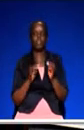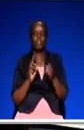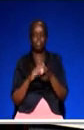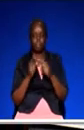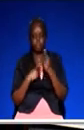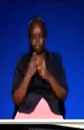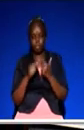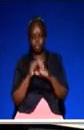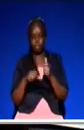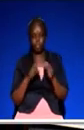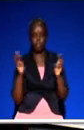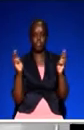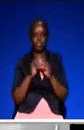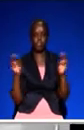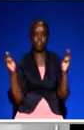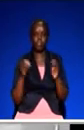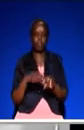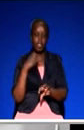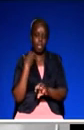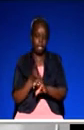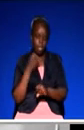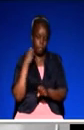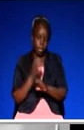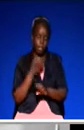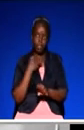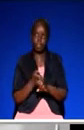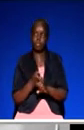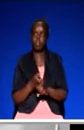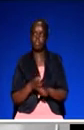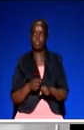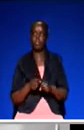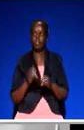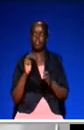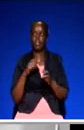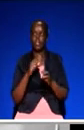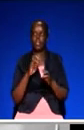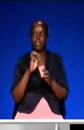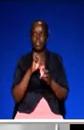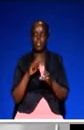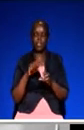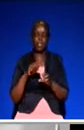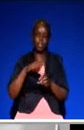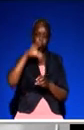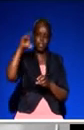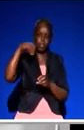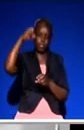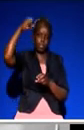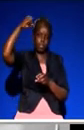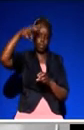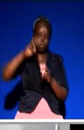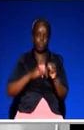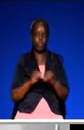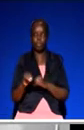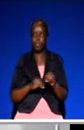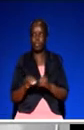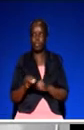talk about magnetization by hammering. We will also talk about magnetization using the electrical method.